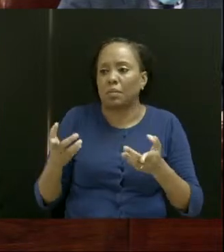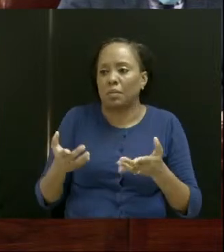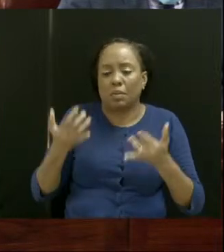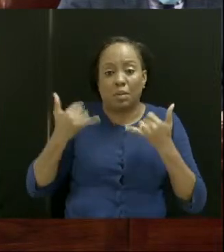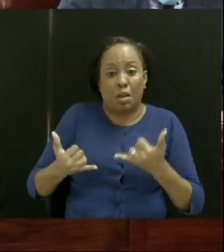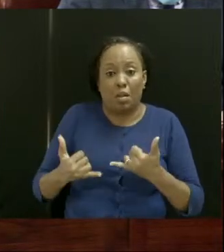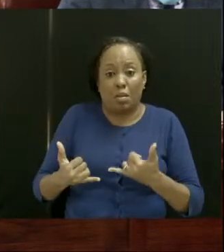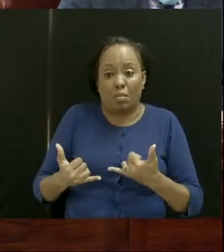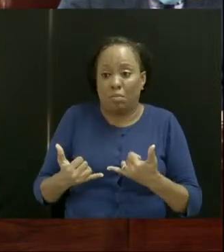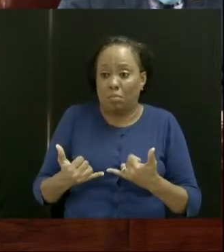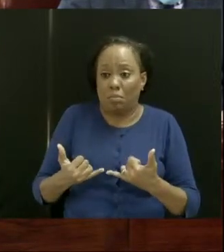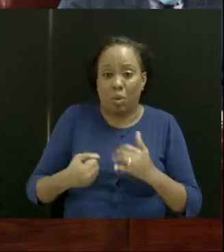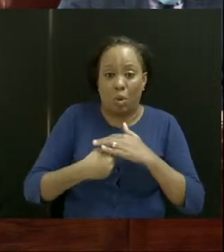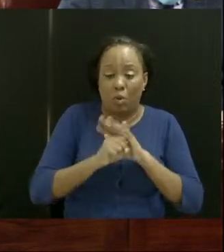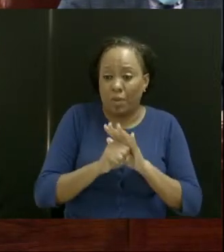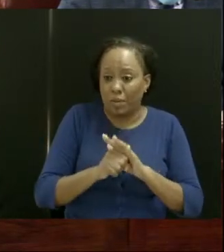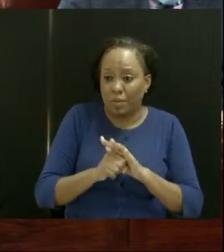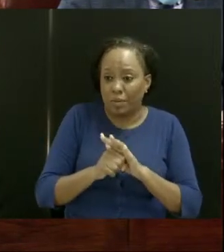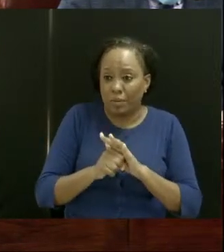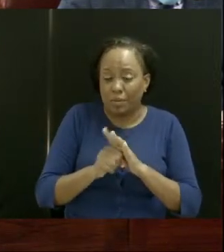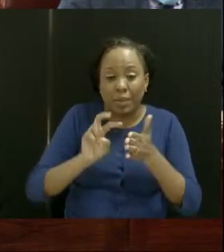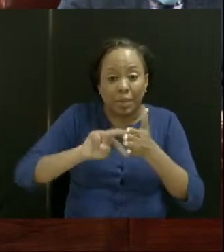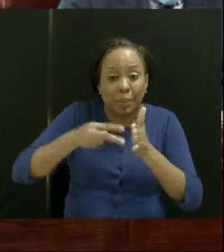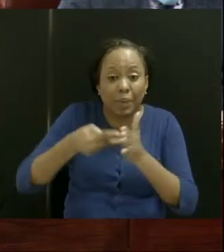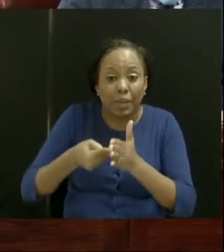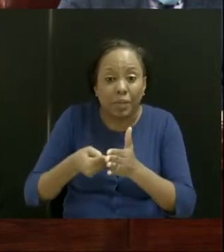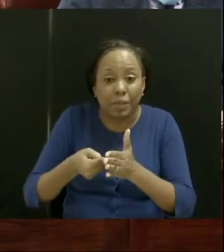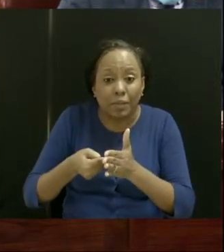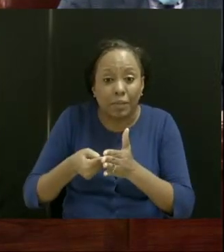what we were doing is constructing a